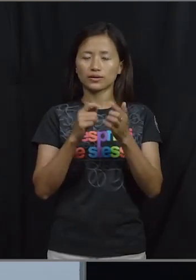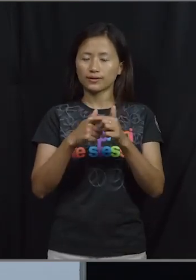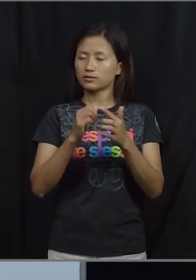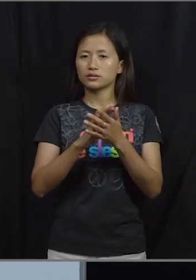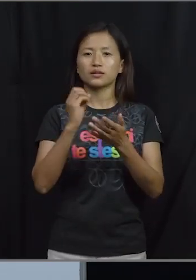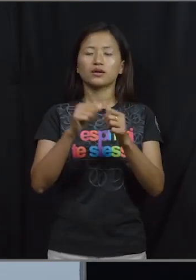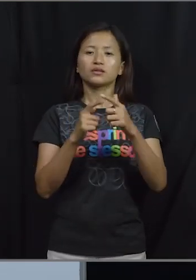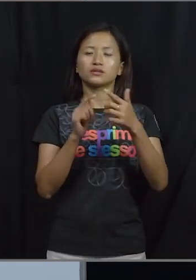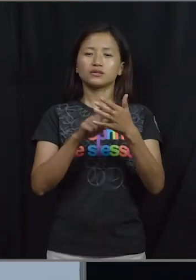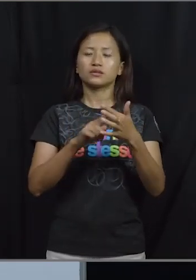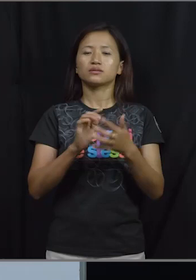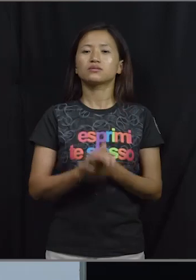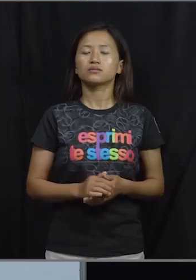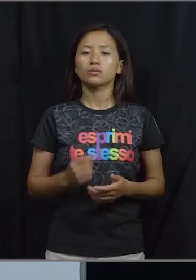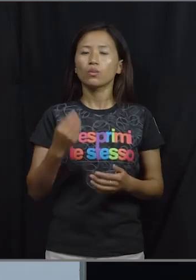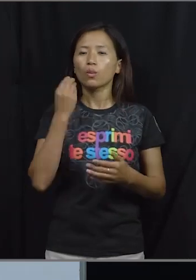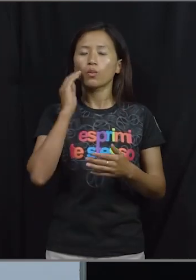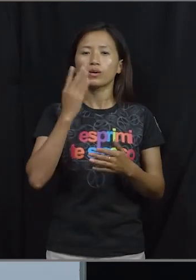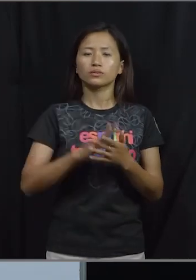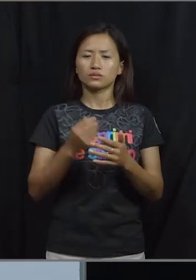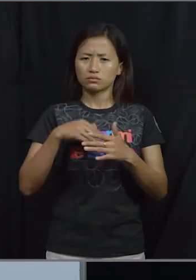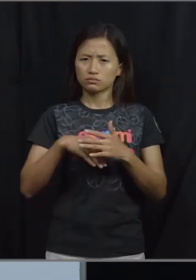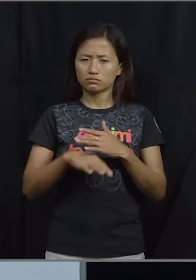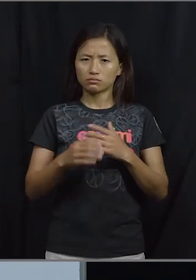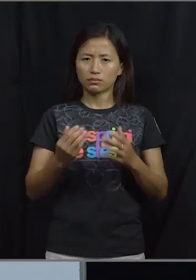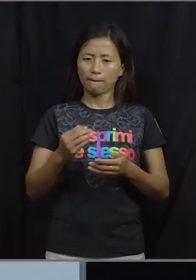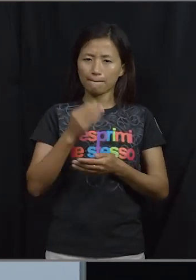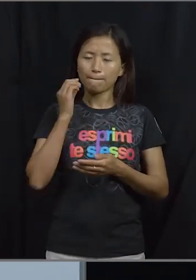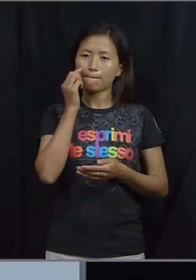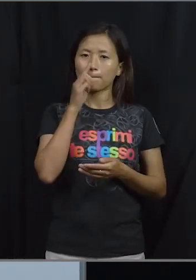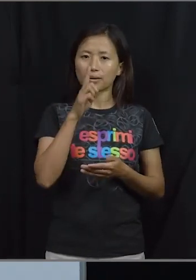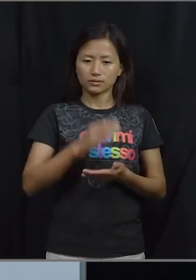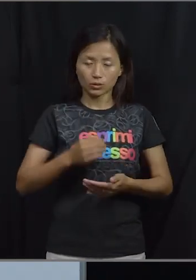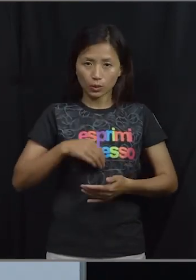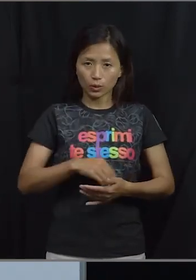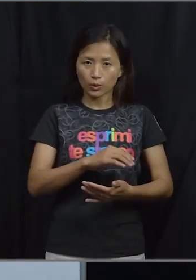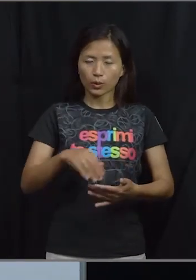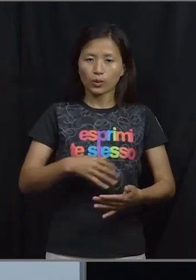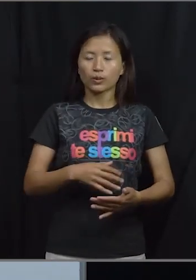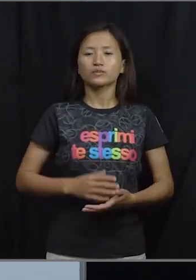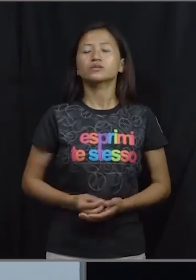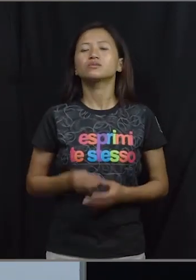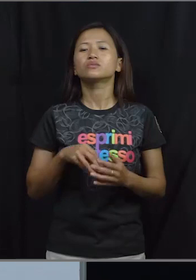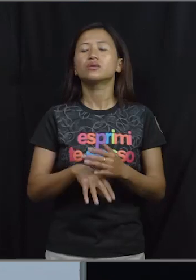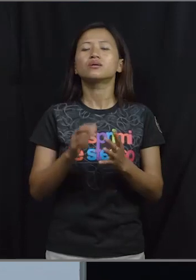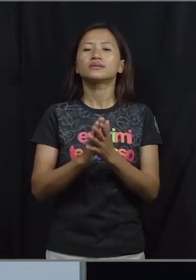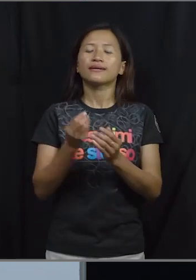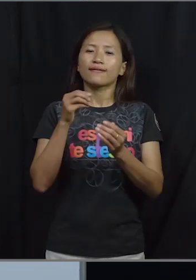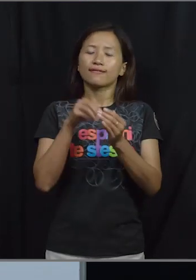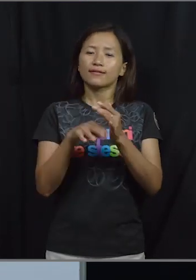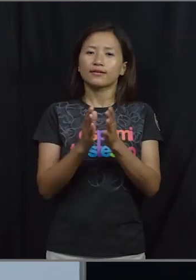you're in your mother's womb, you are not a baby but a zygote. Okay, after that only fetus.